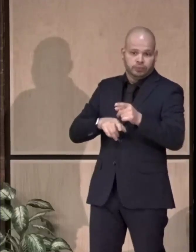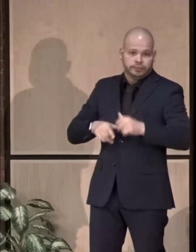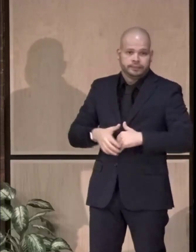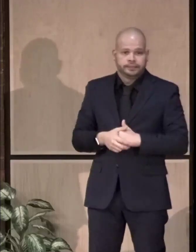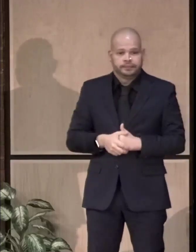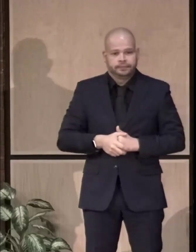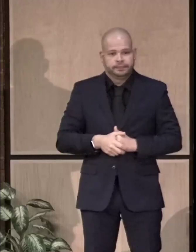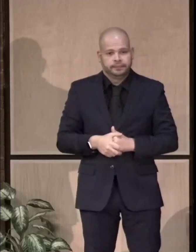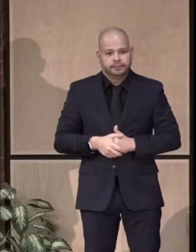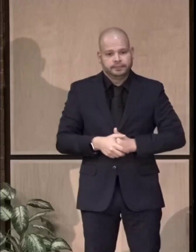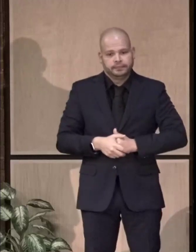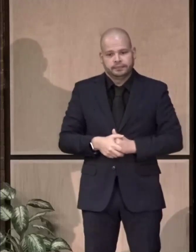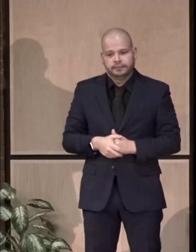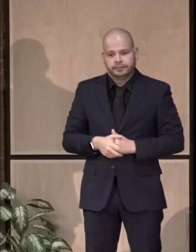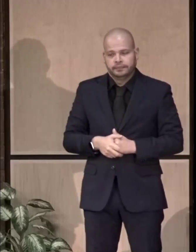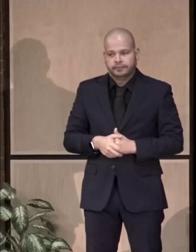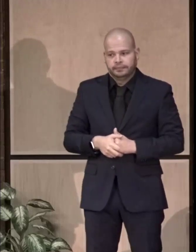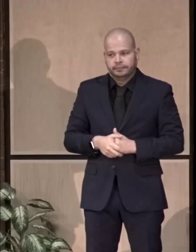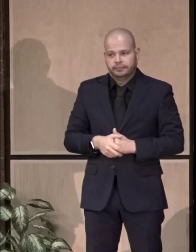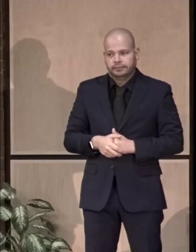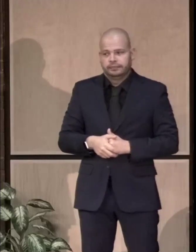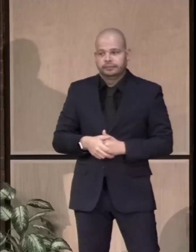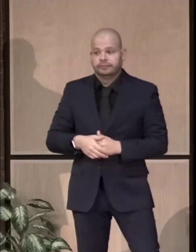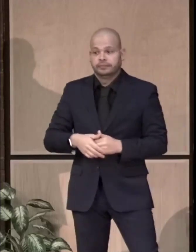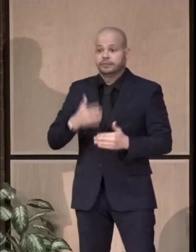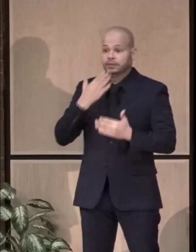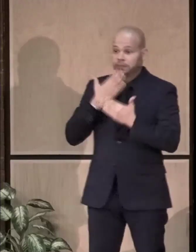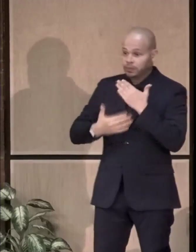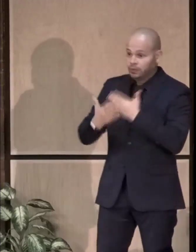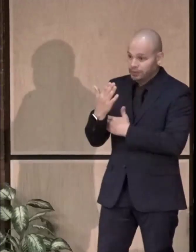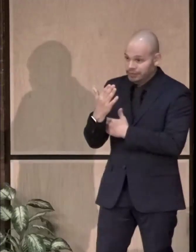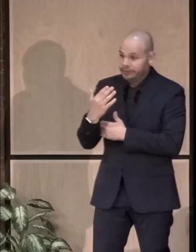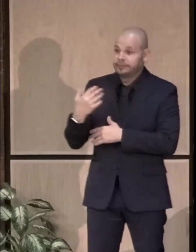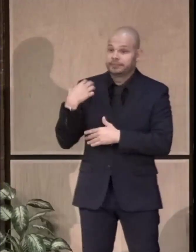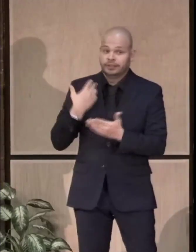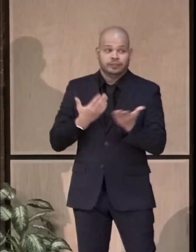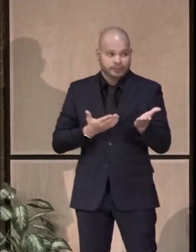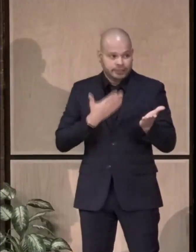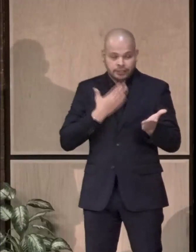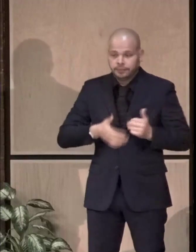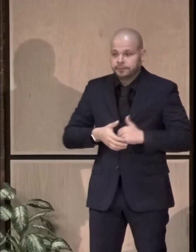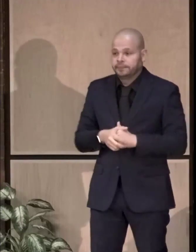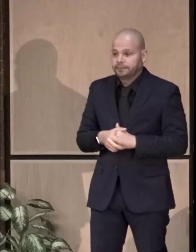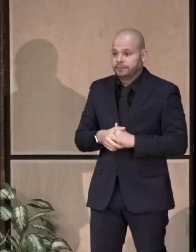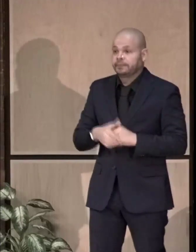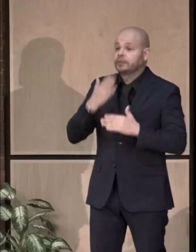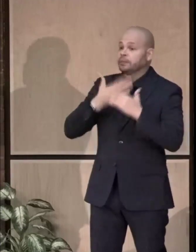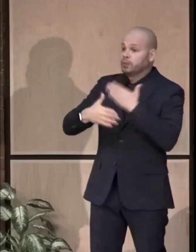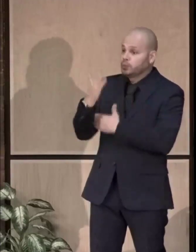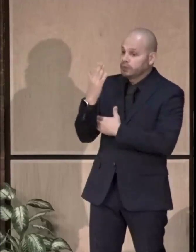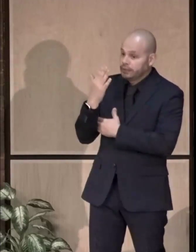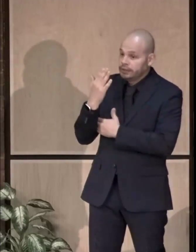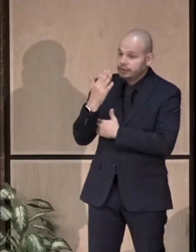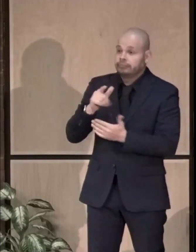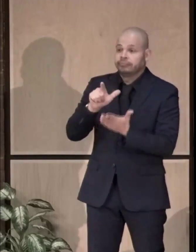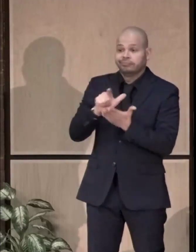this time. Thank you, Chair Wathen. Good morning, Captain Reamer. Sir. Are you represented today? Not,